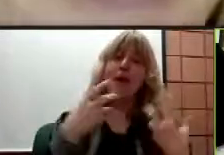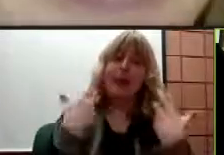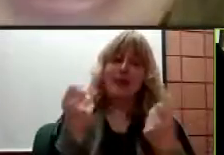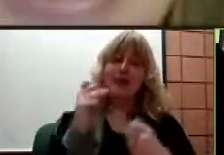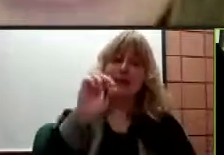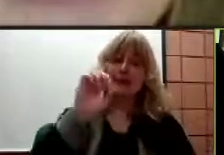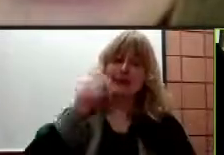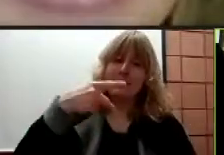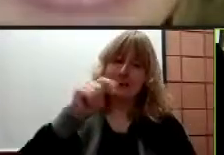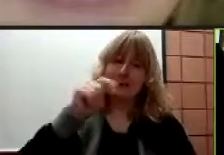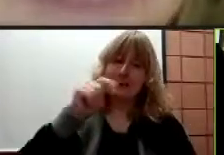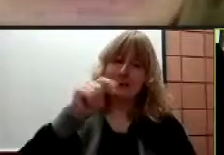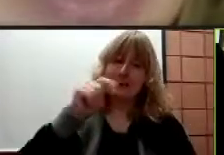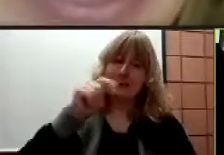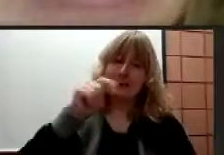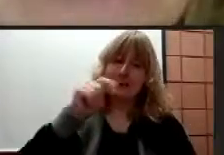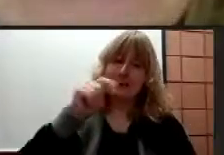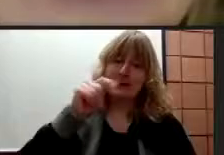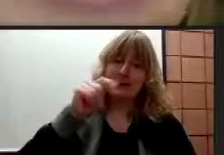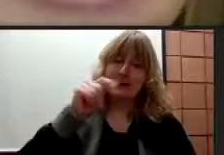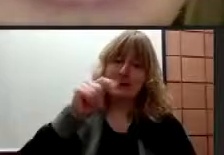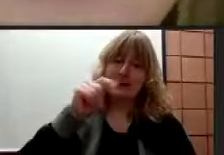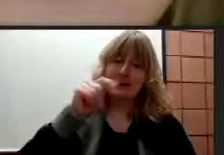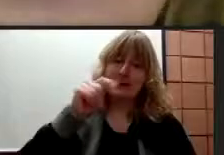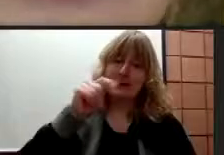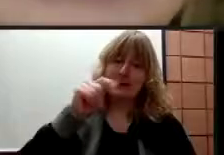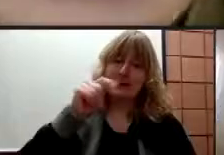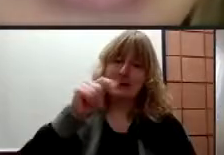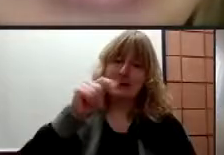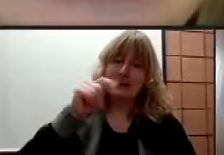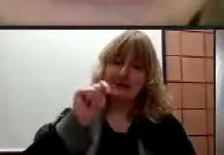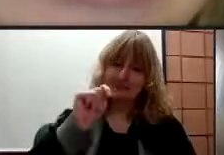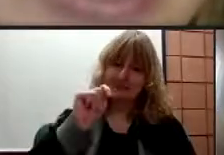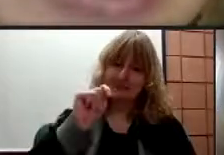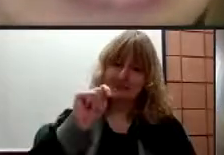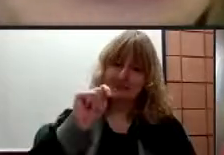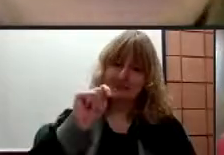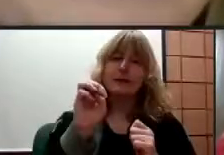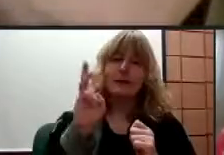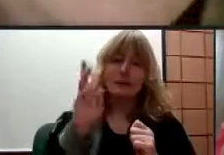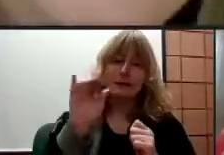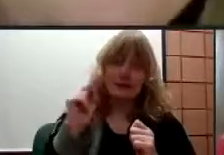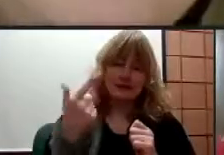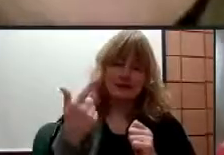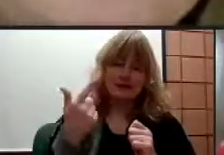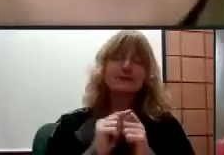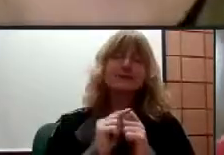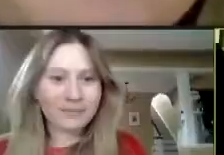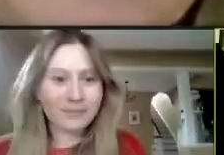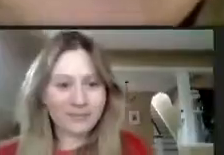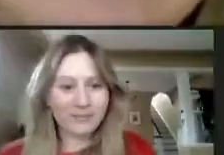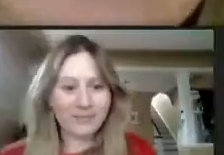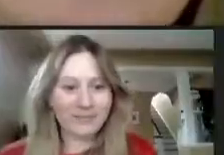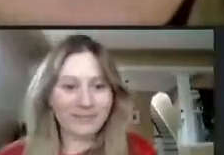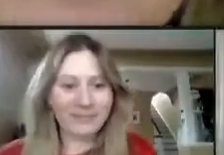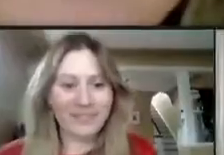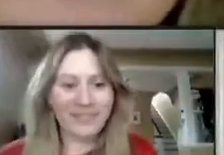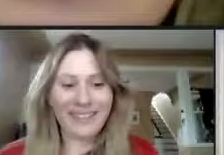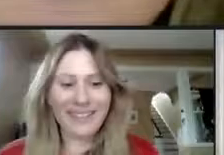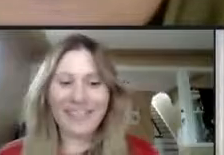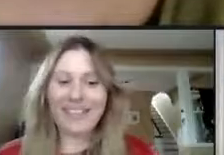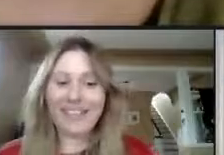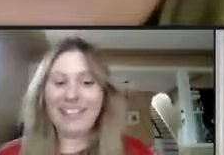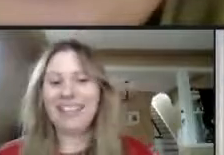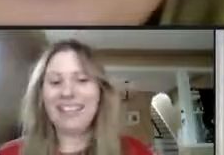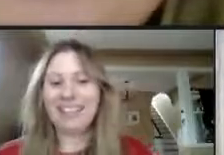Department. And we have Hannah with us again today. And Hannah, will you just pronounce your last name for me